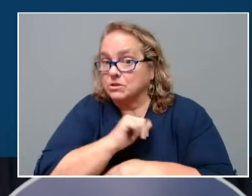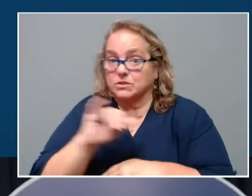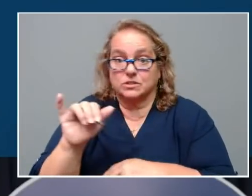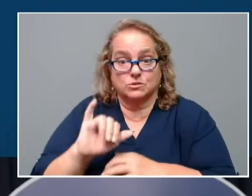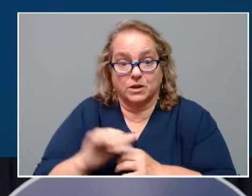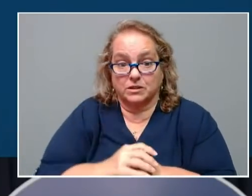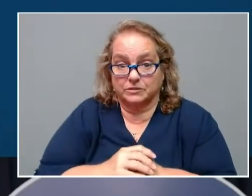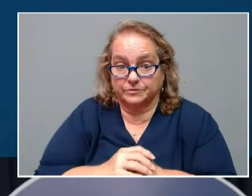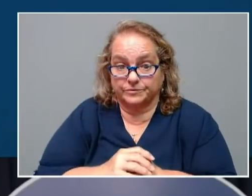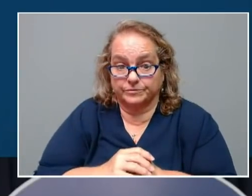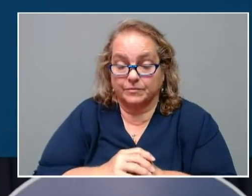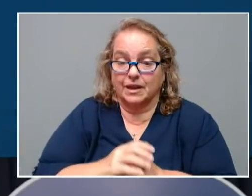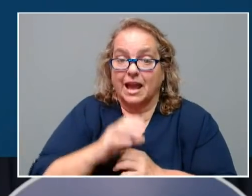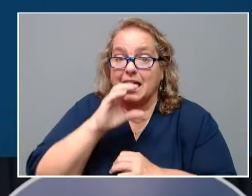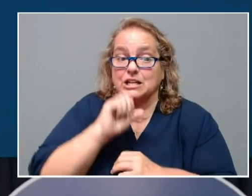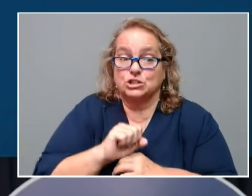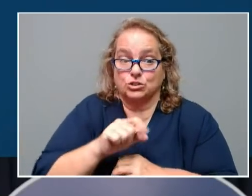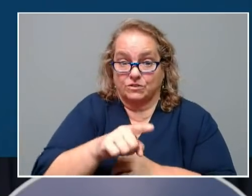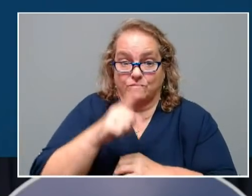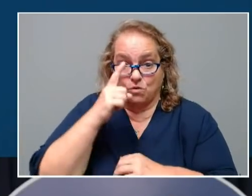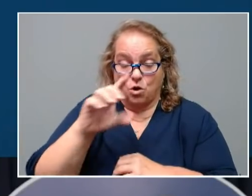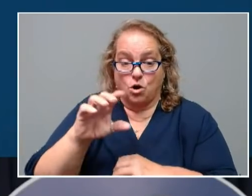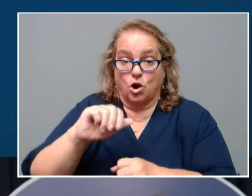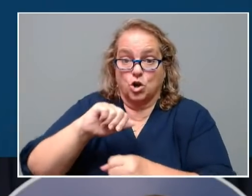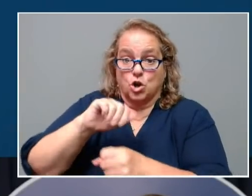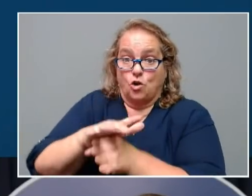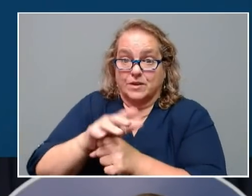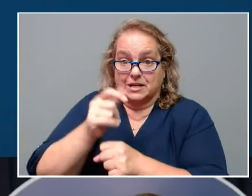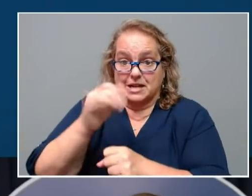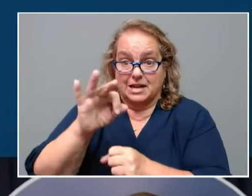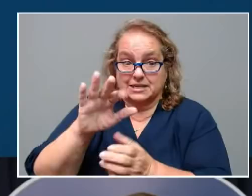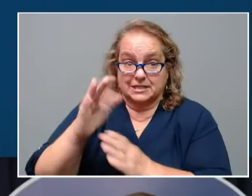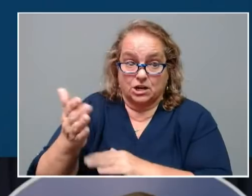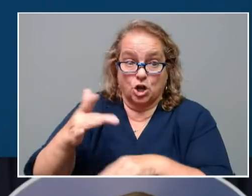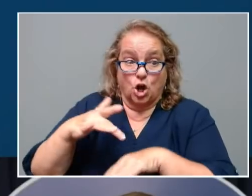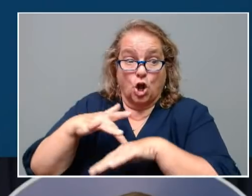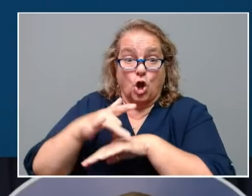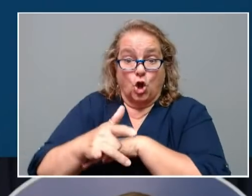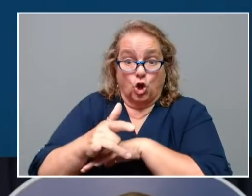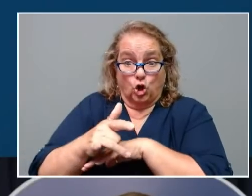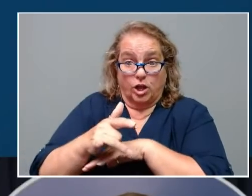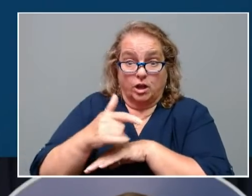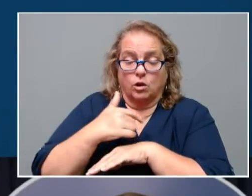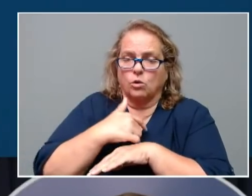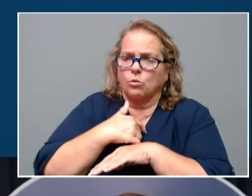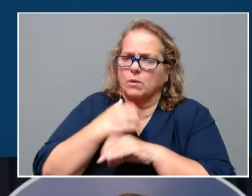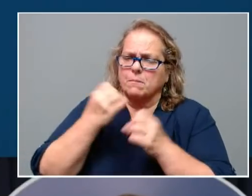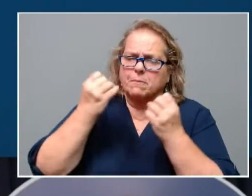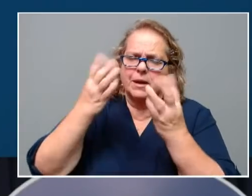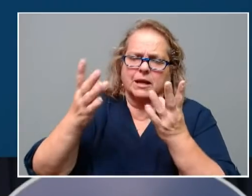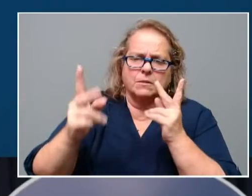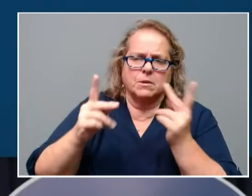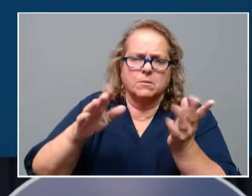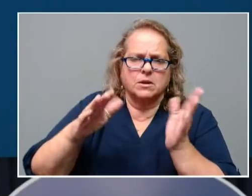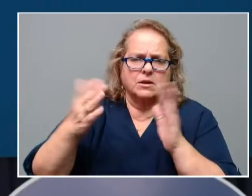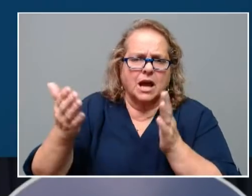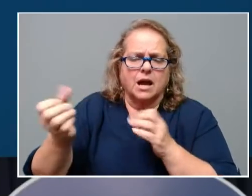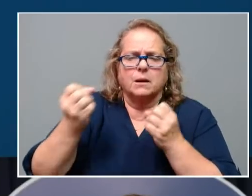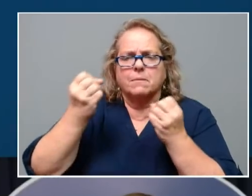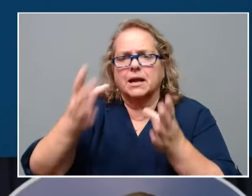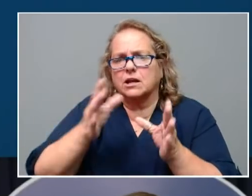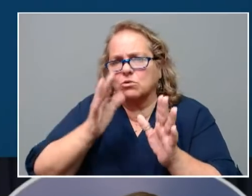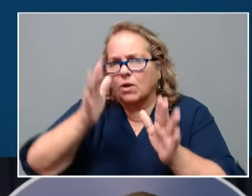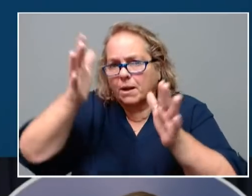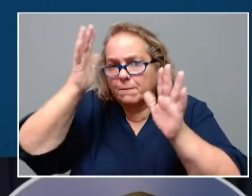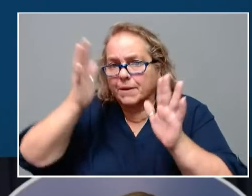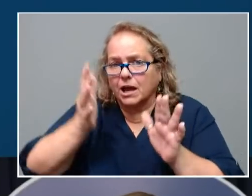COVID-19 deaths. You know, early in the pandemic was tragic. We lost a lot of our grandparents. We lost a lot of